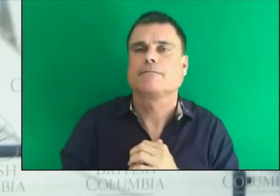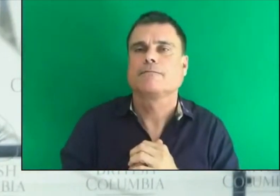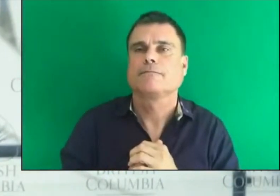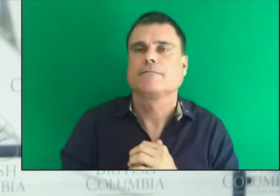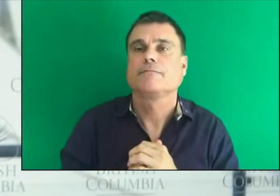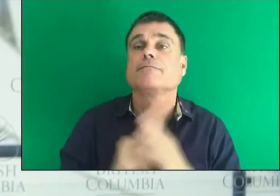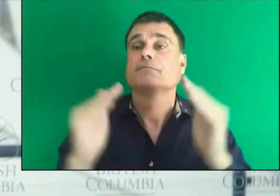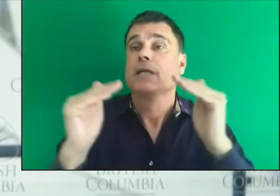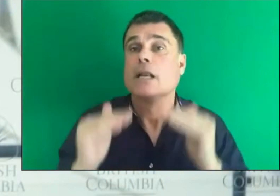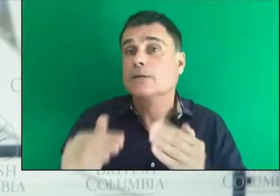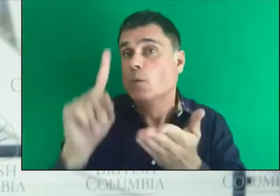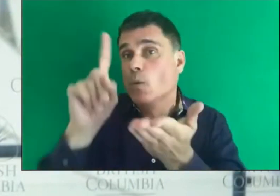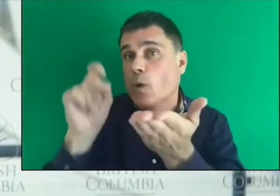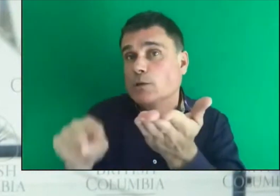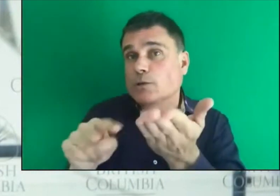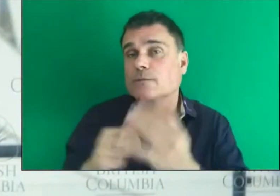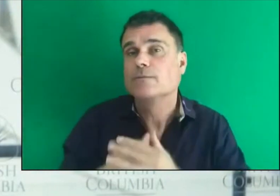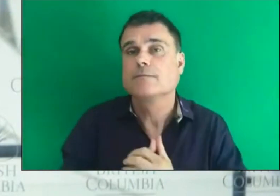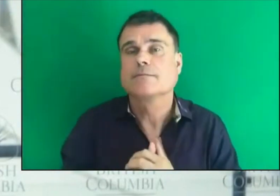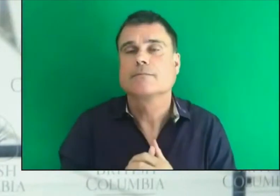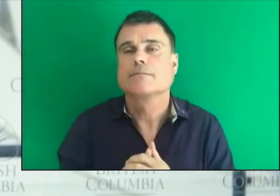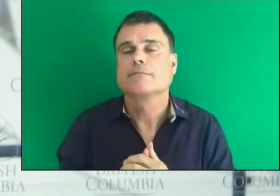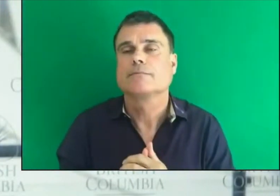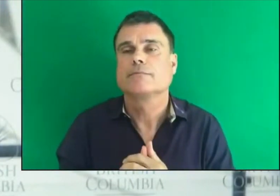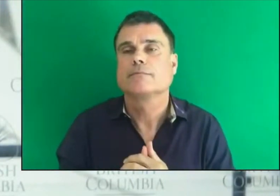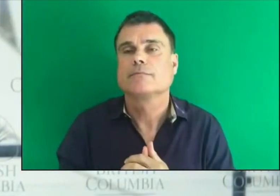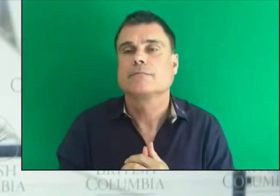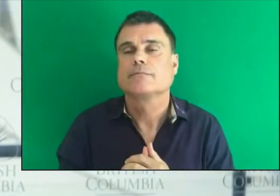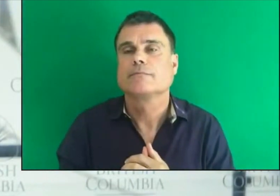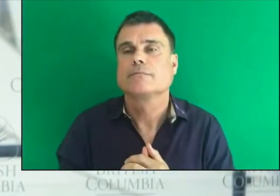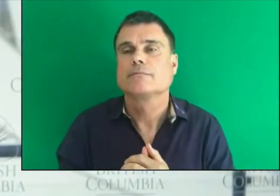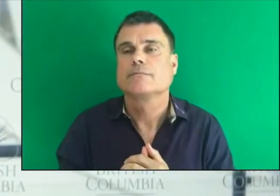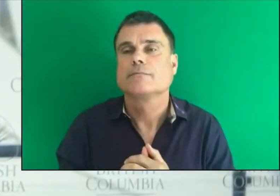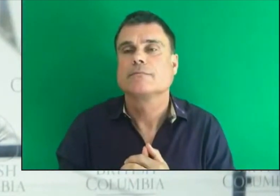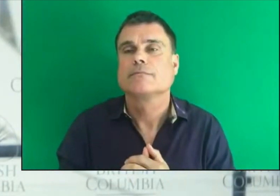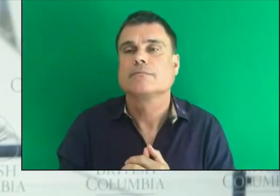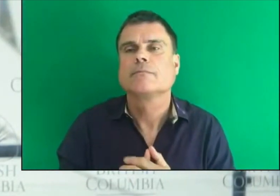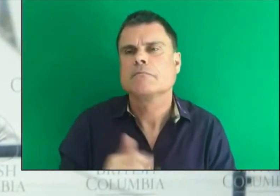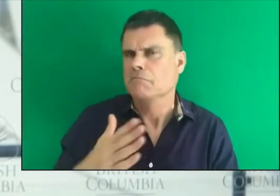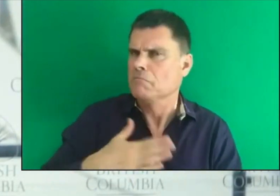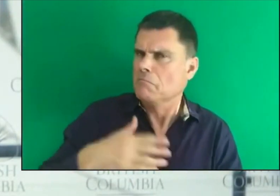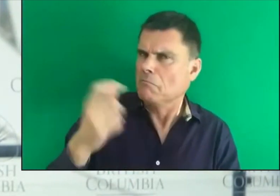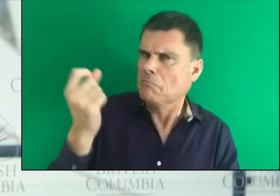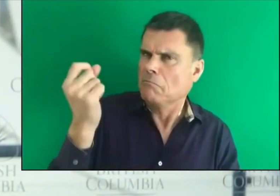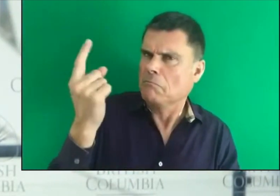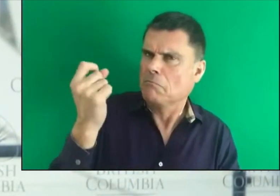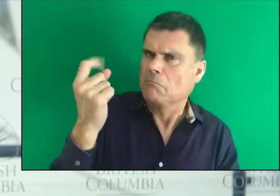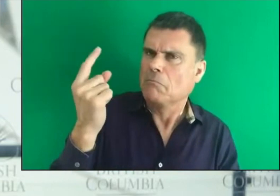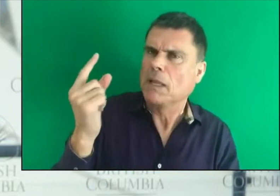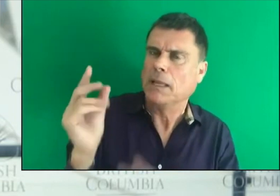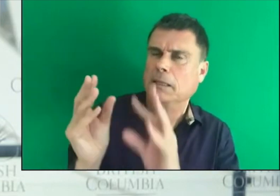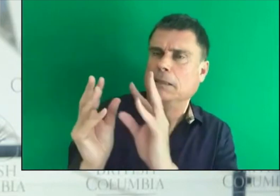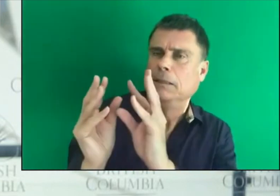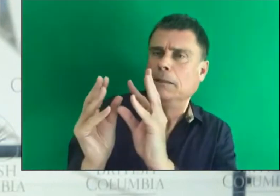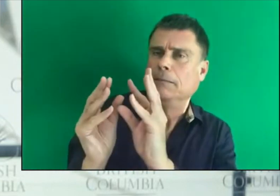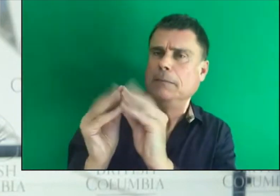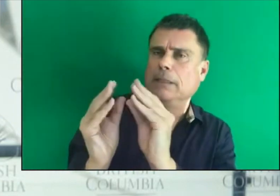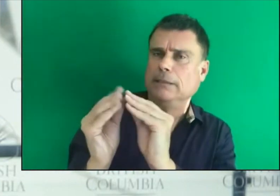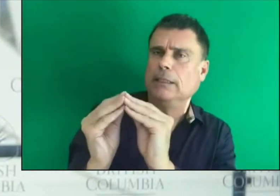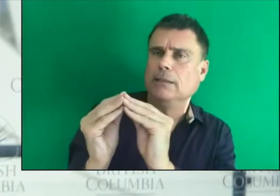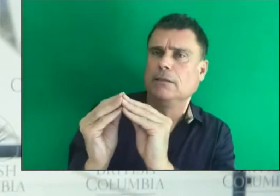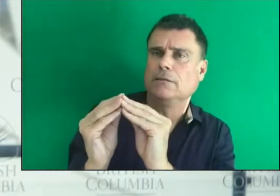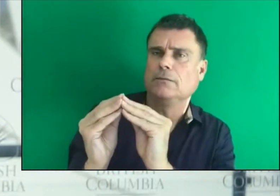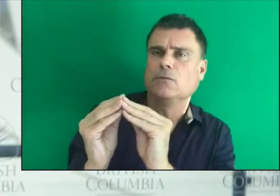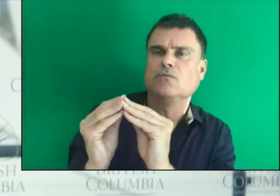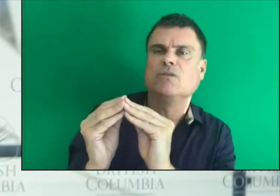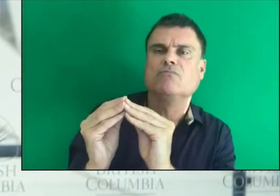want to put in barriers that were not necessary in those areas. Thank you. And the next question comes from Simran